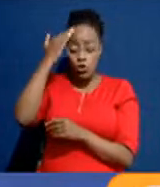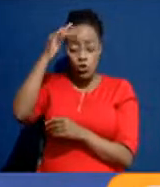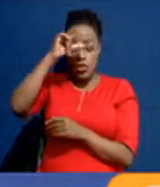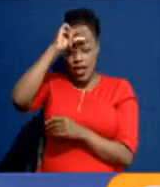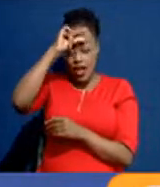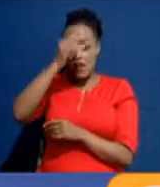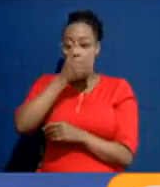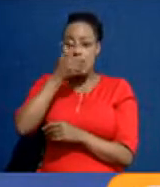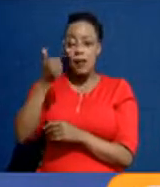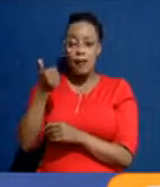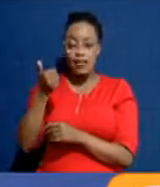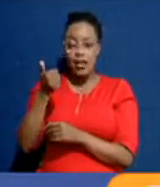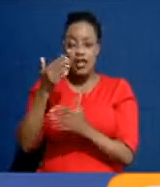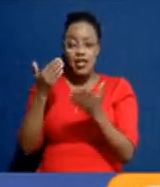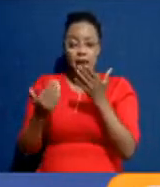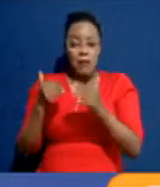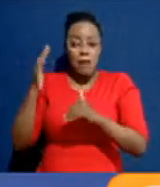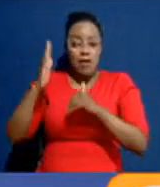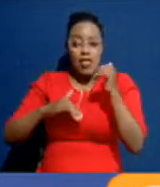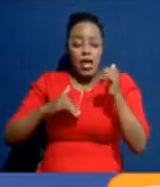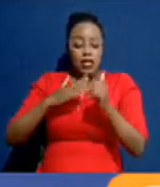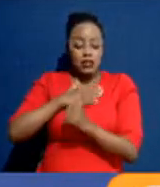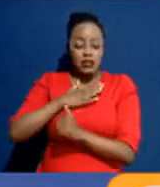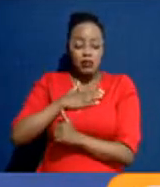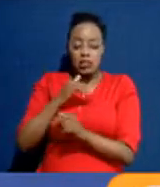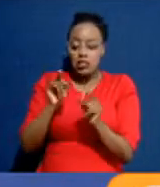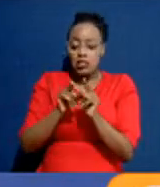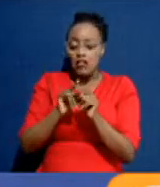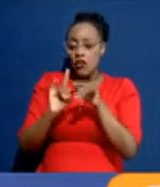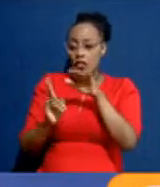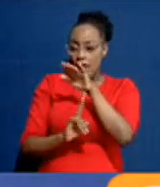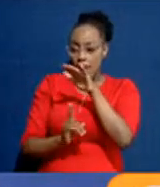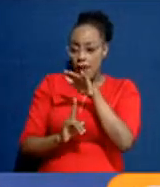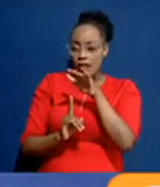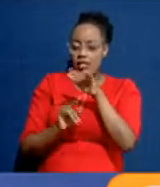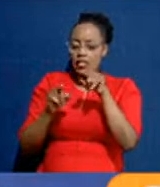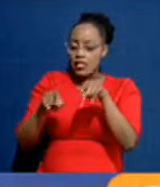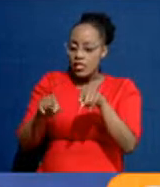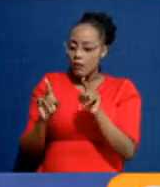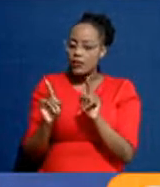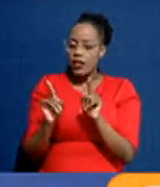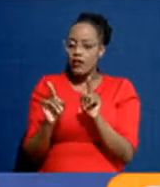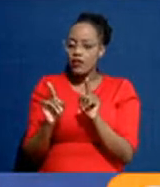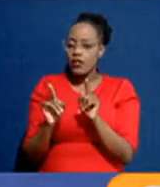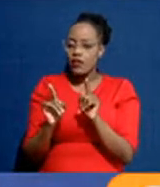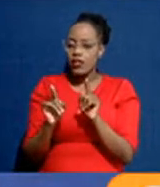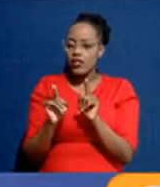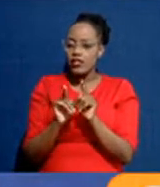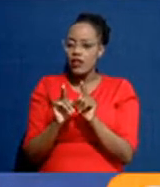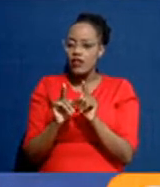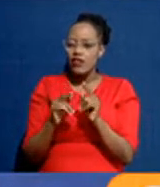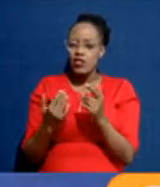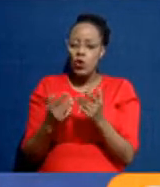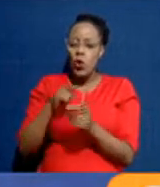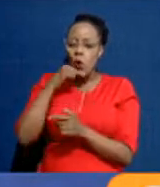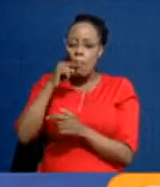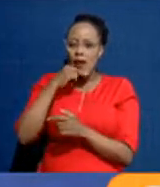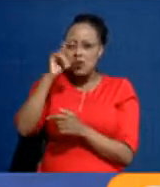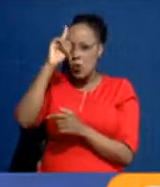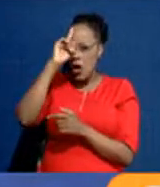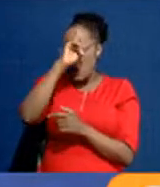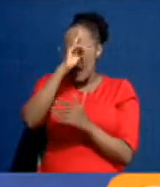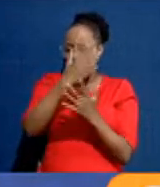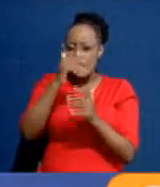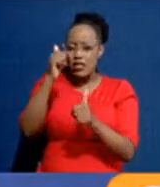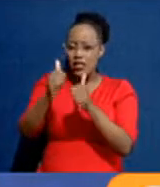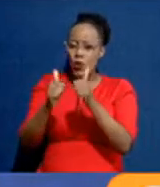better perhaps than me, for ministers not to be overzealous on commenting on issues that is